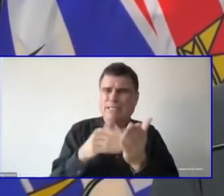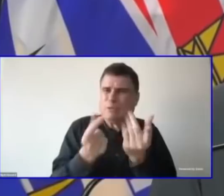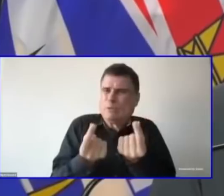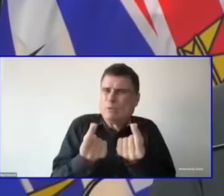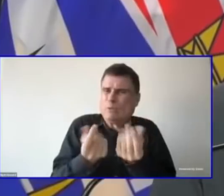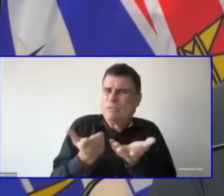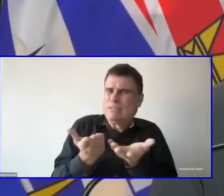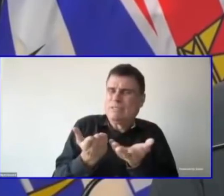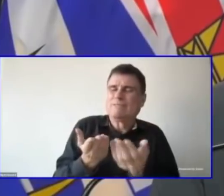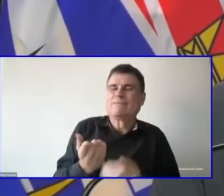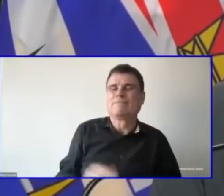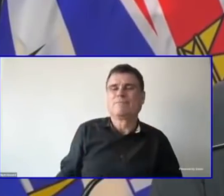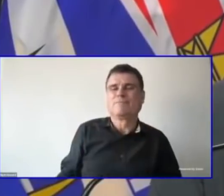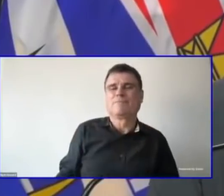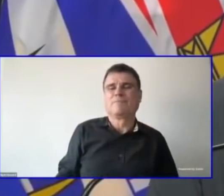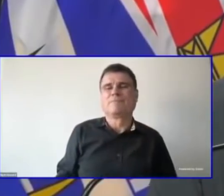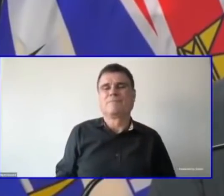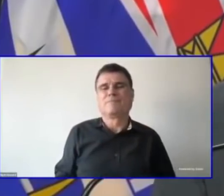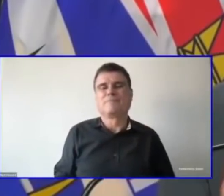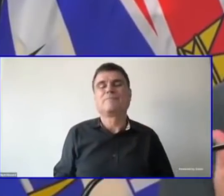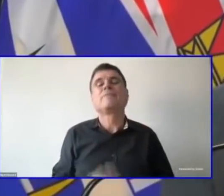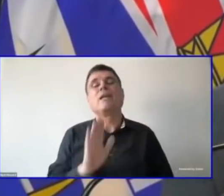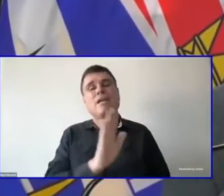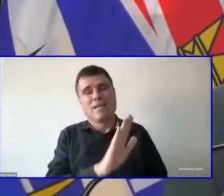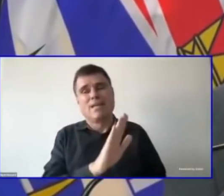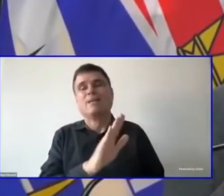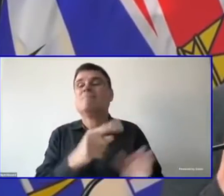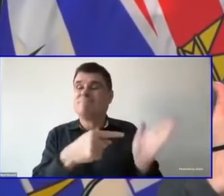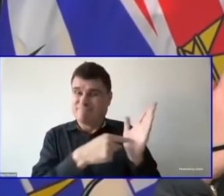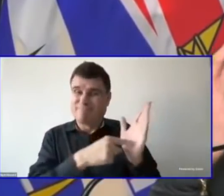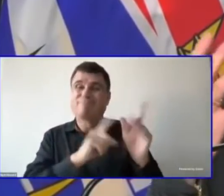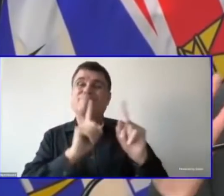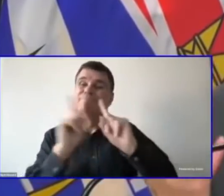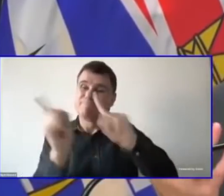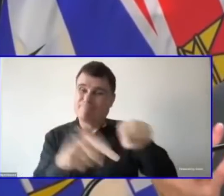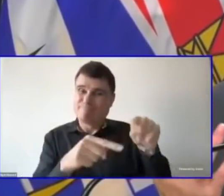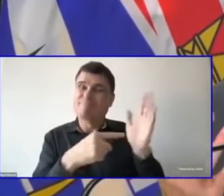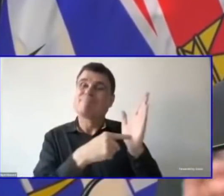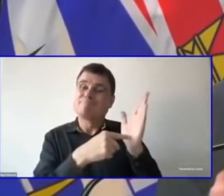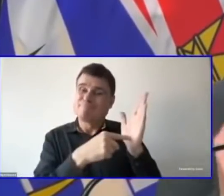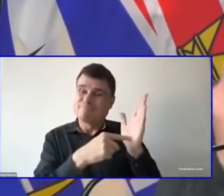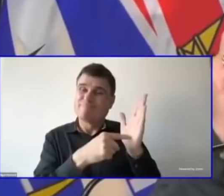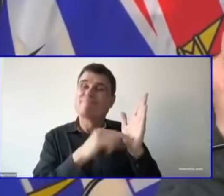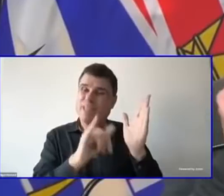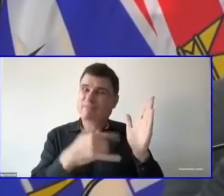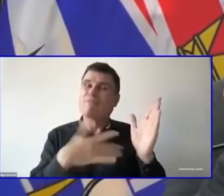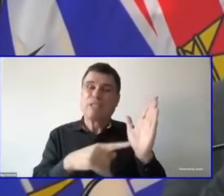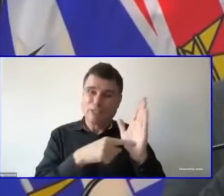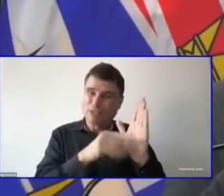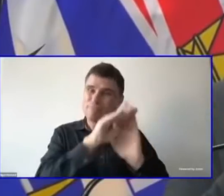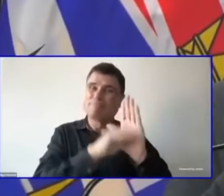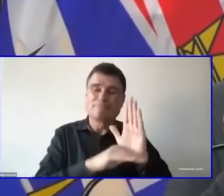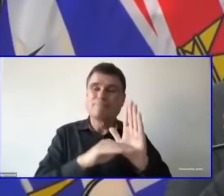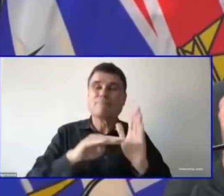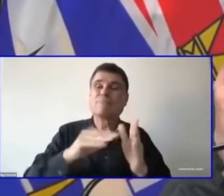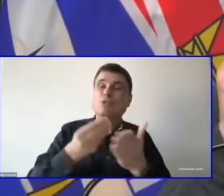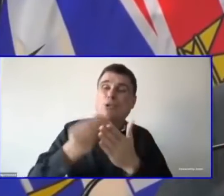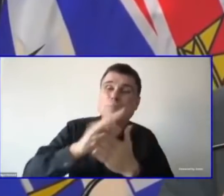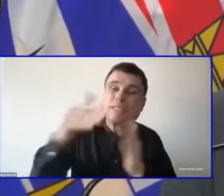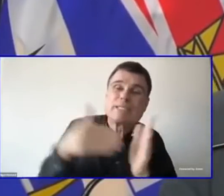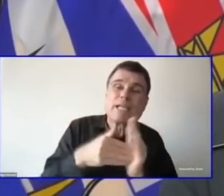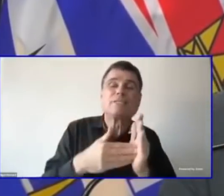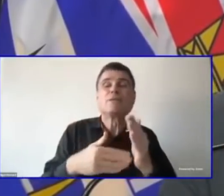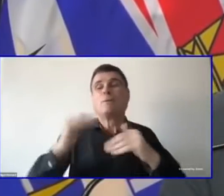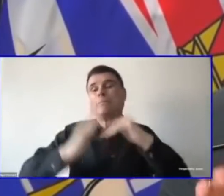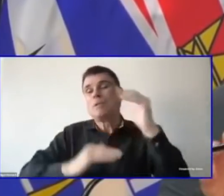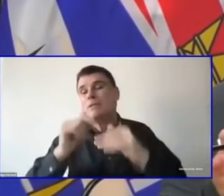we've been working with the retail associations. It's a qualitatively different situation, and this is really important. This